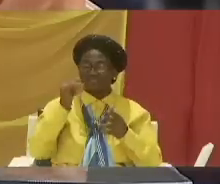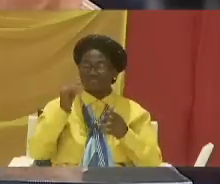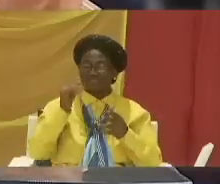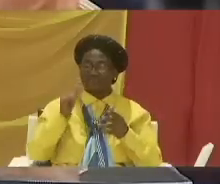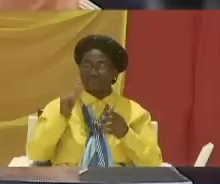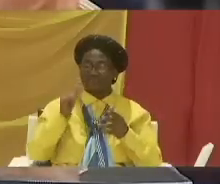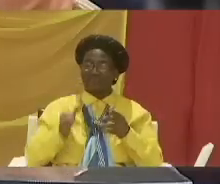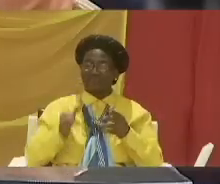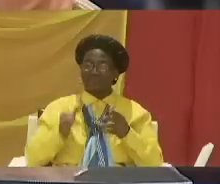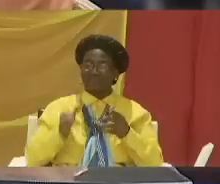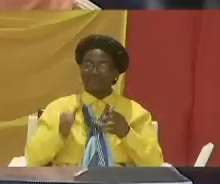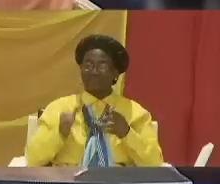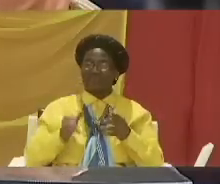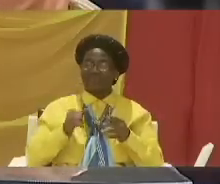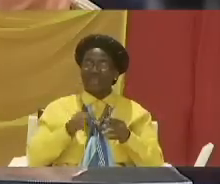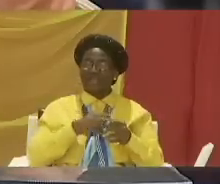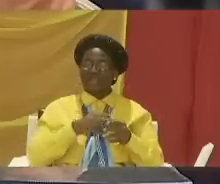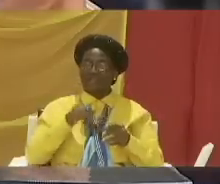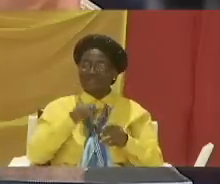Economy